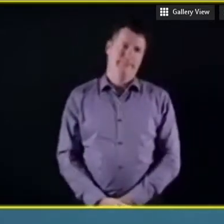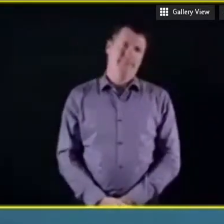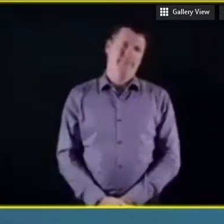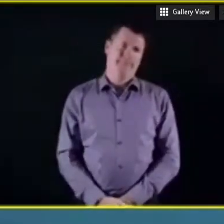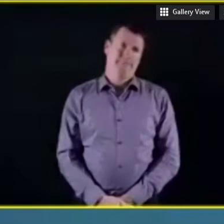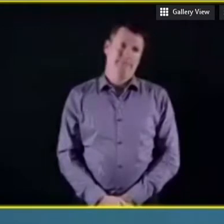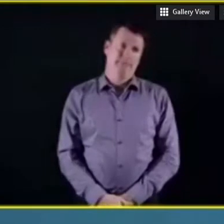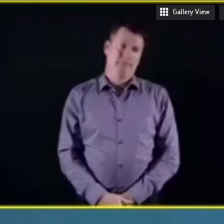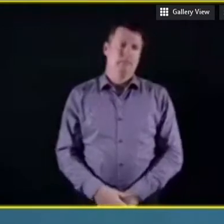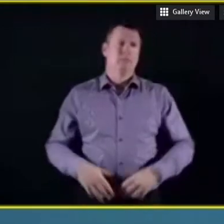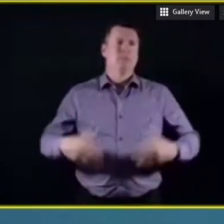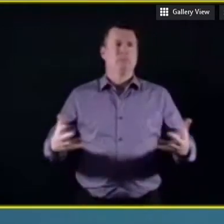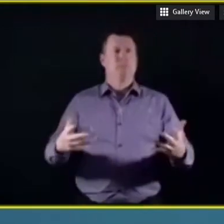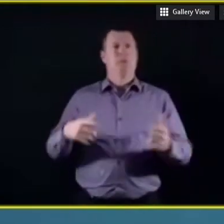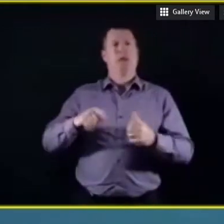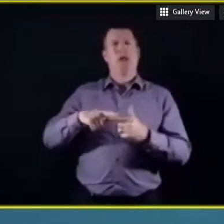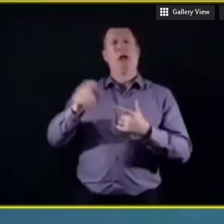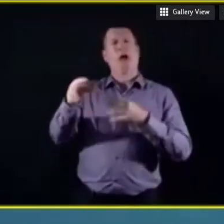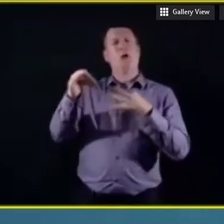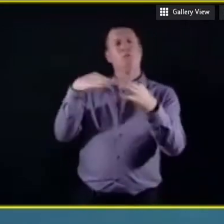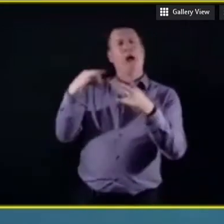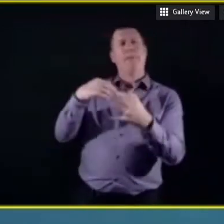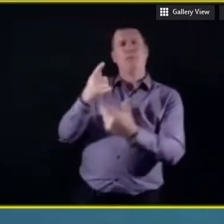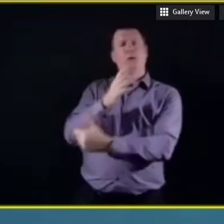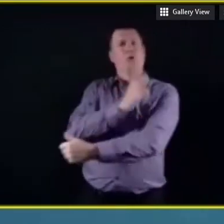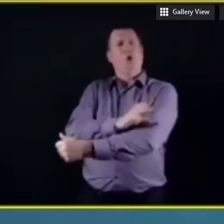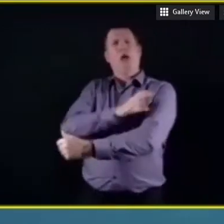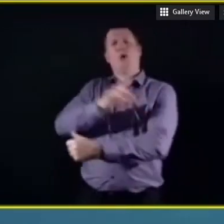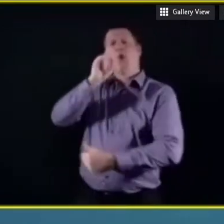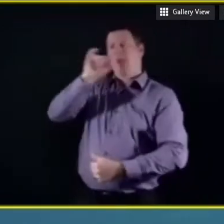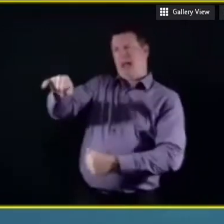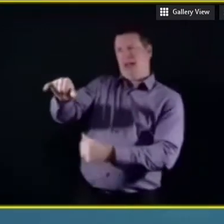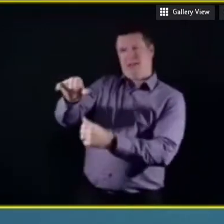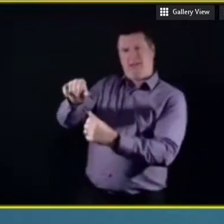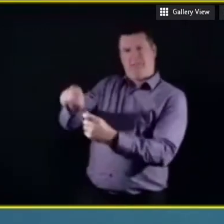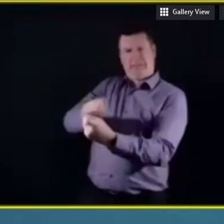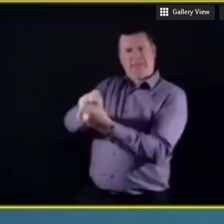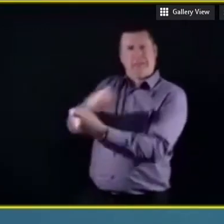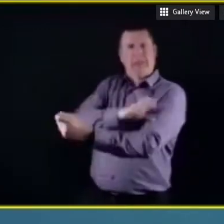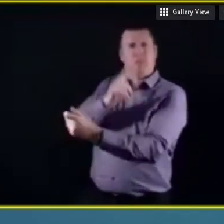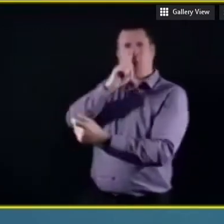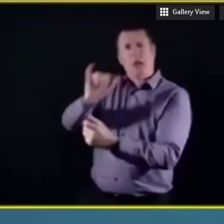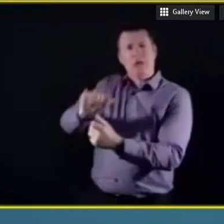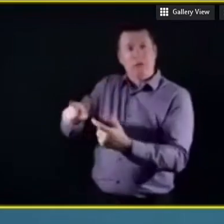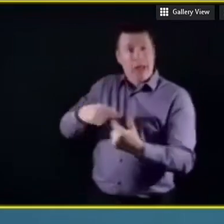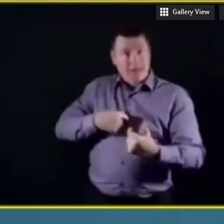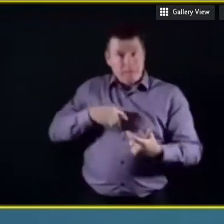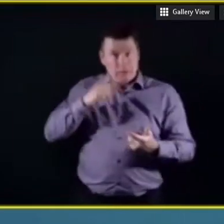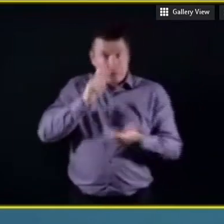So it's a medical assistant in the lobby downstairs and a medical assistant upstairs, and we're all wearing